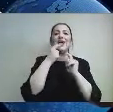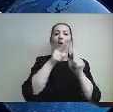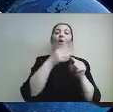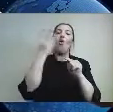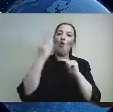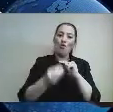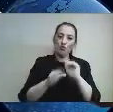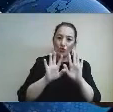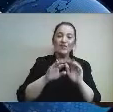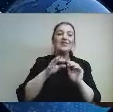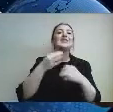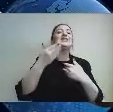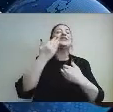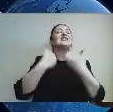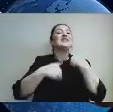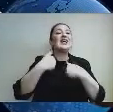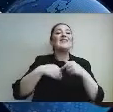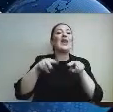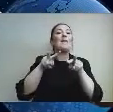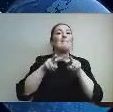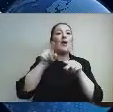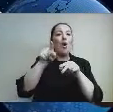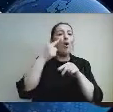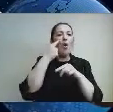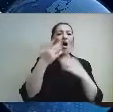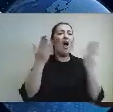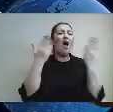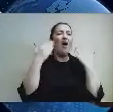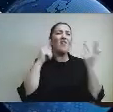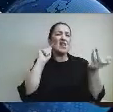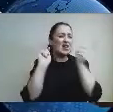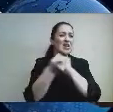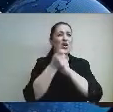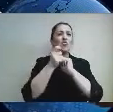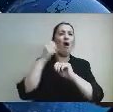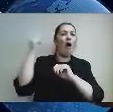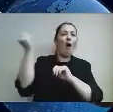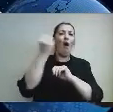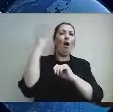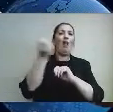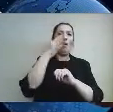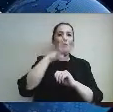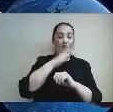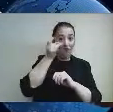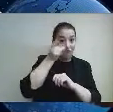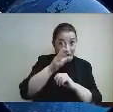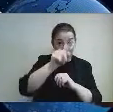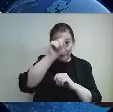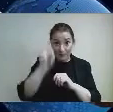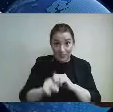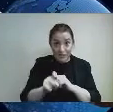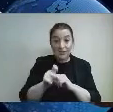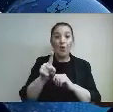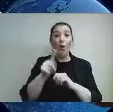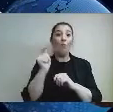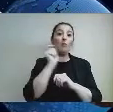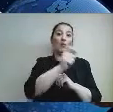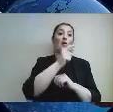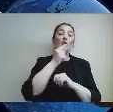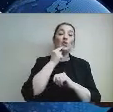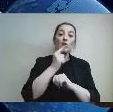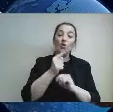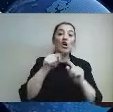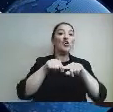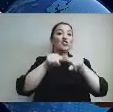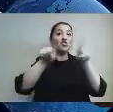alarms. Are you aware of it? You are so much interested in climate issues. That's what I saw